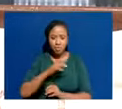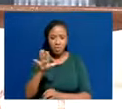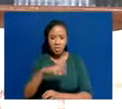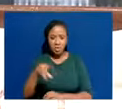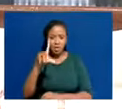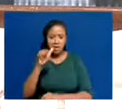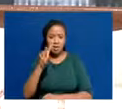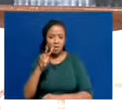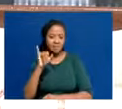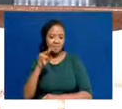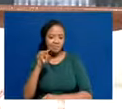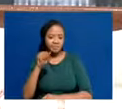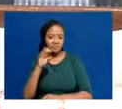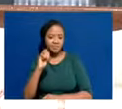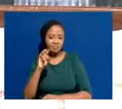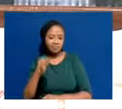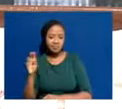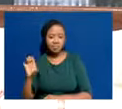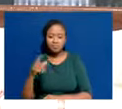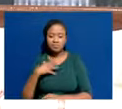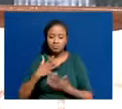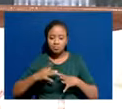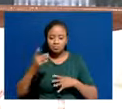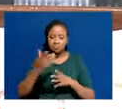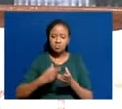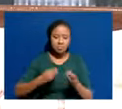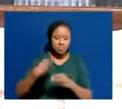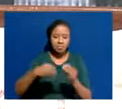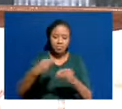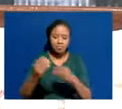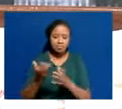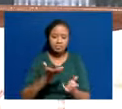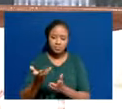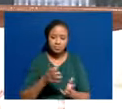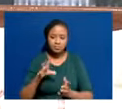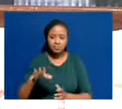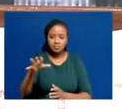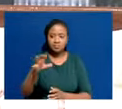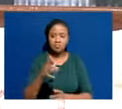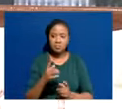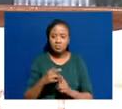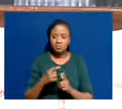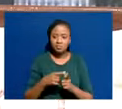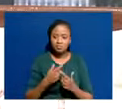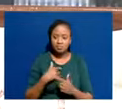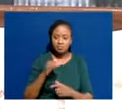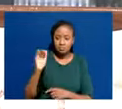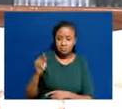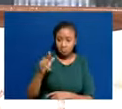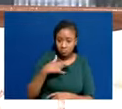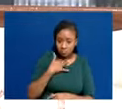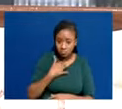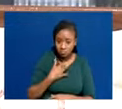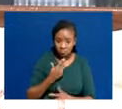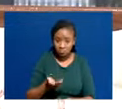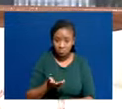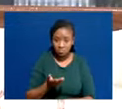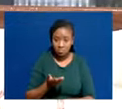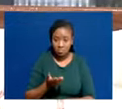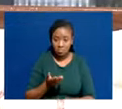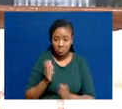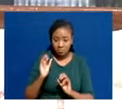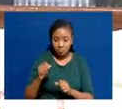And people are all over the street selling, blocking walkways. And we just told them, you guys, you're in the wrong place, yeah? Why don't we